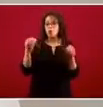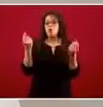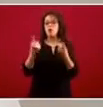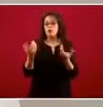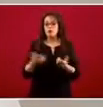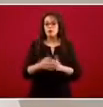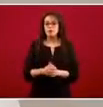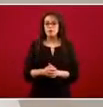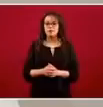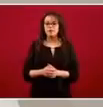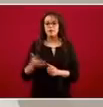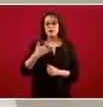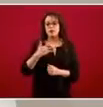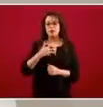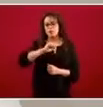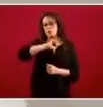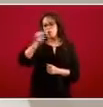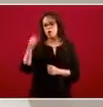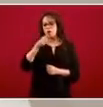confirm that has been